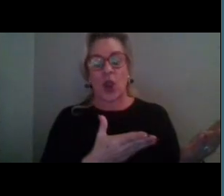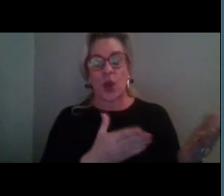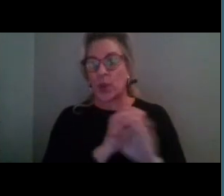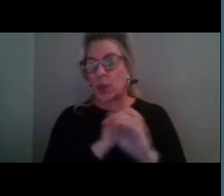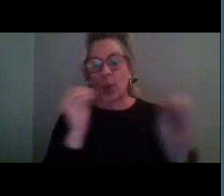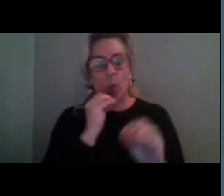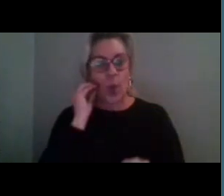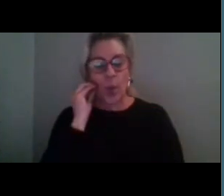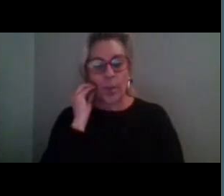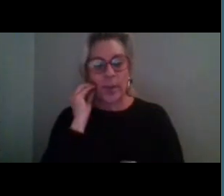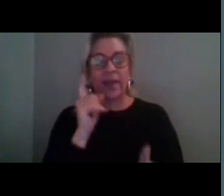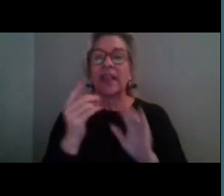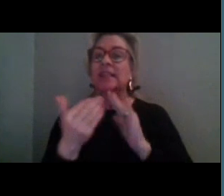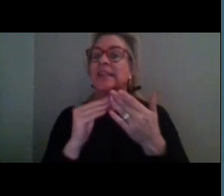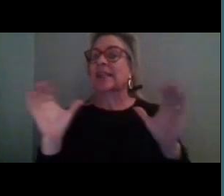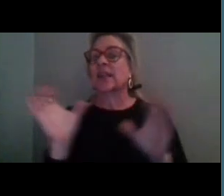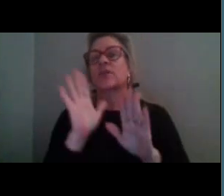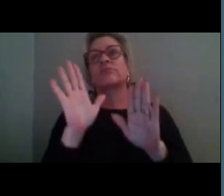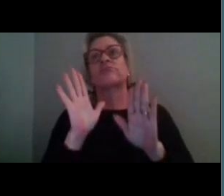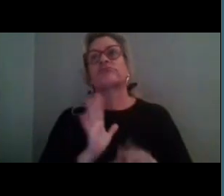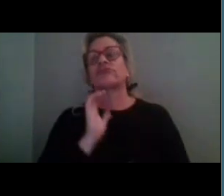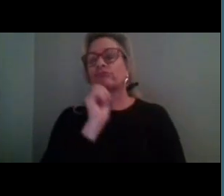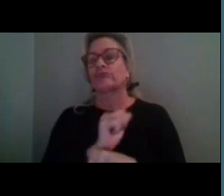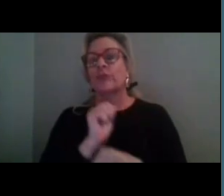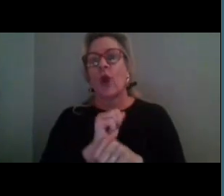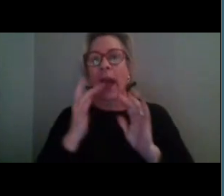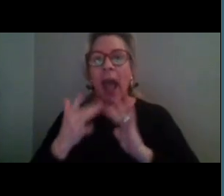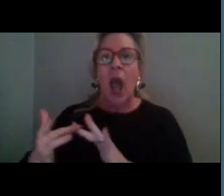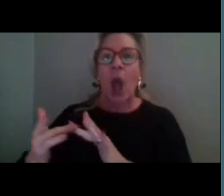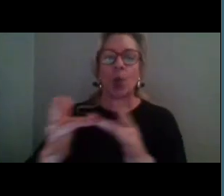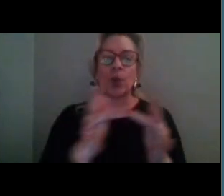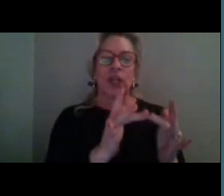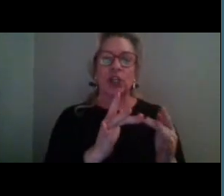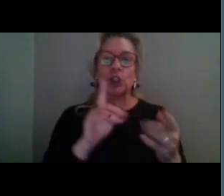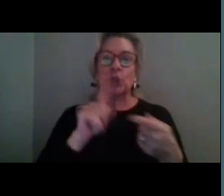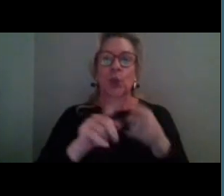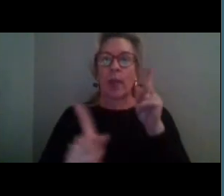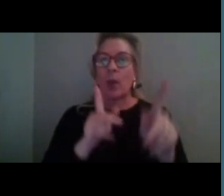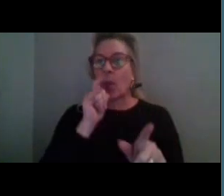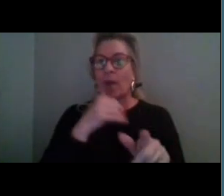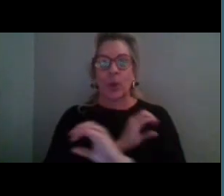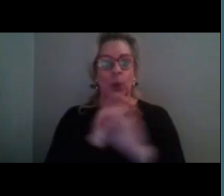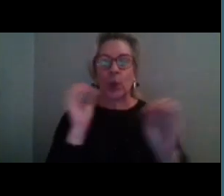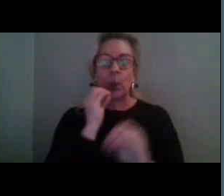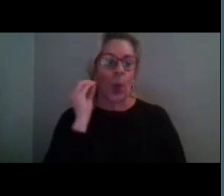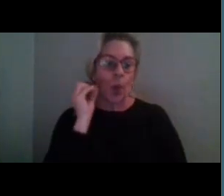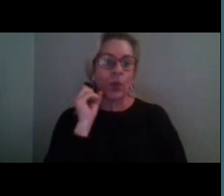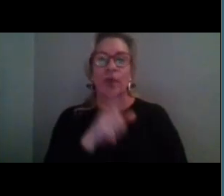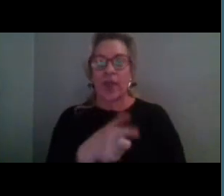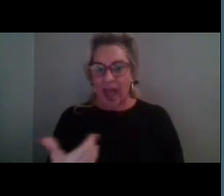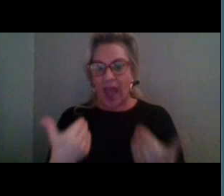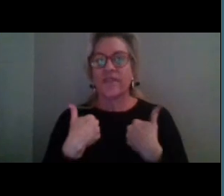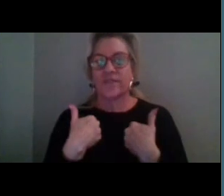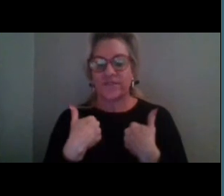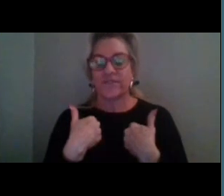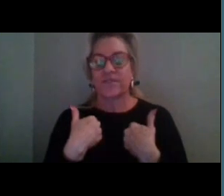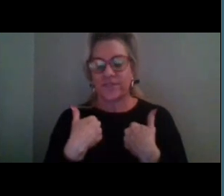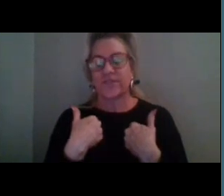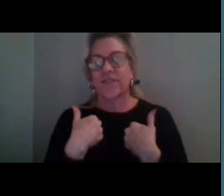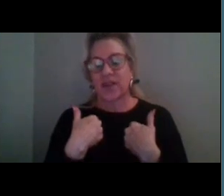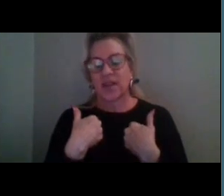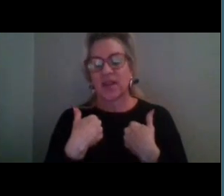city, I think, did a great job at doing outreach to the unhoused people. So they have